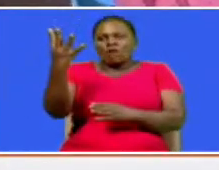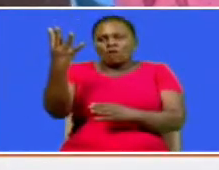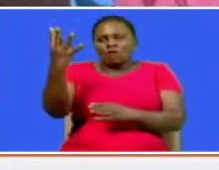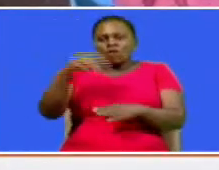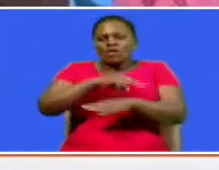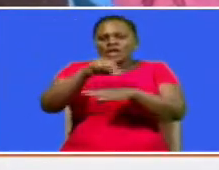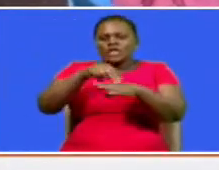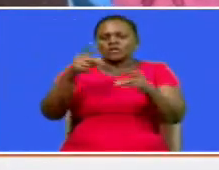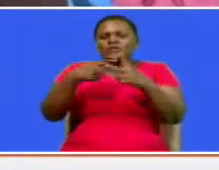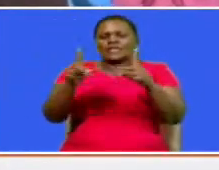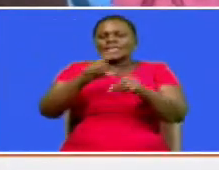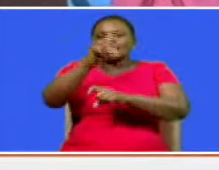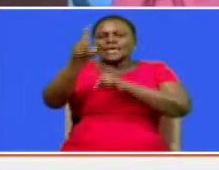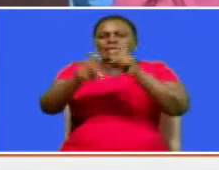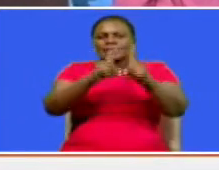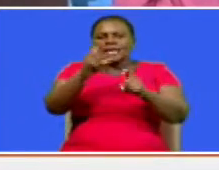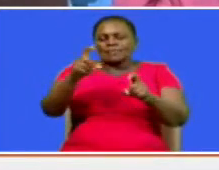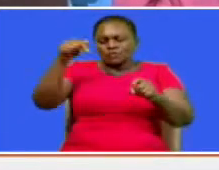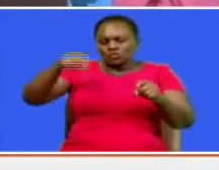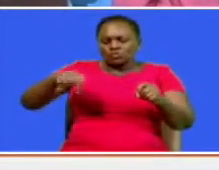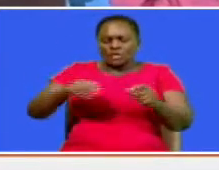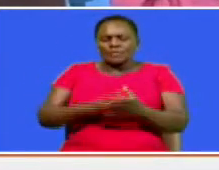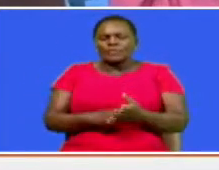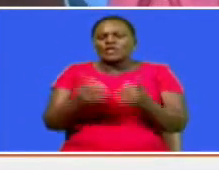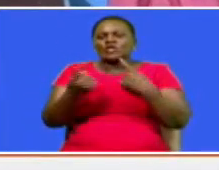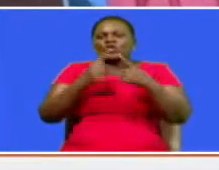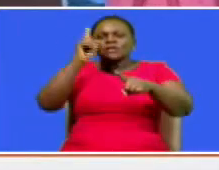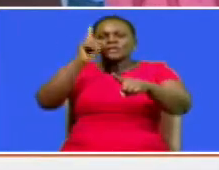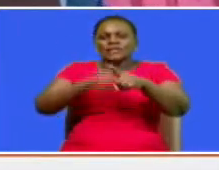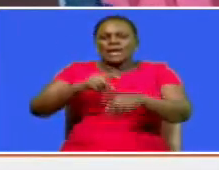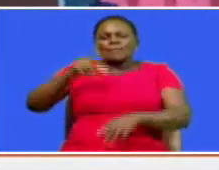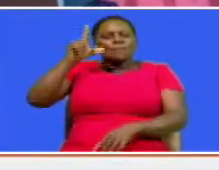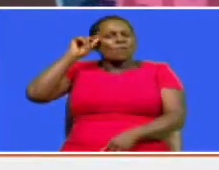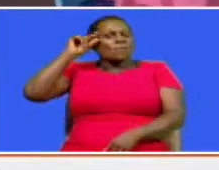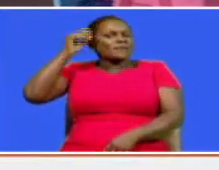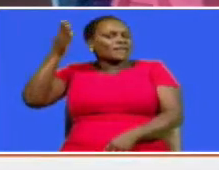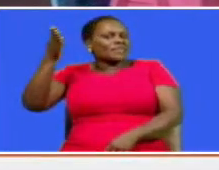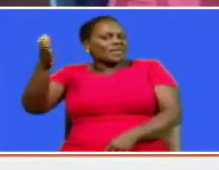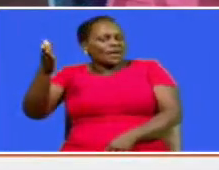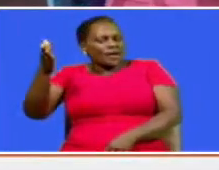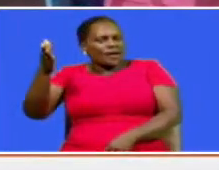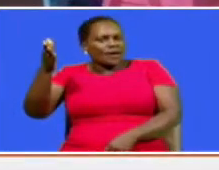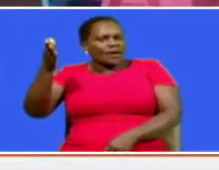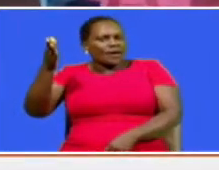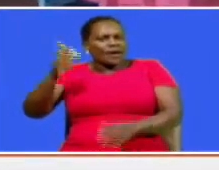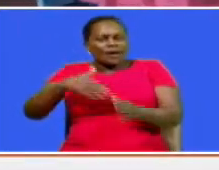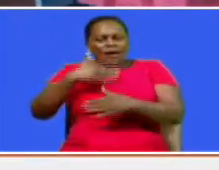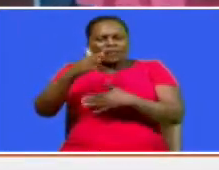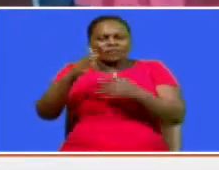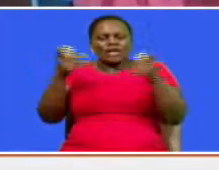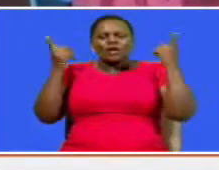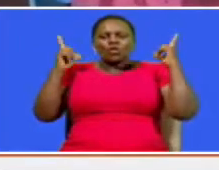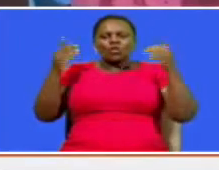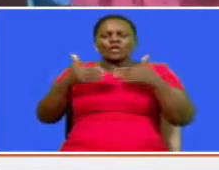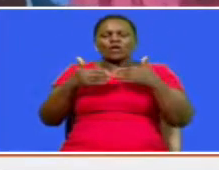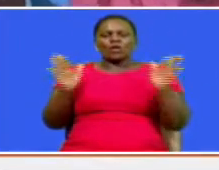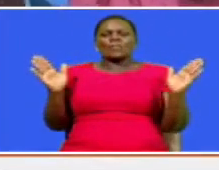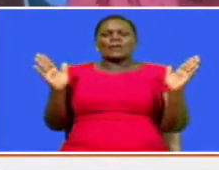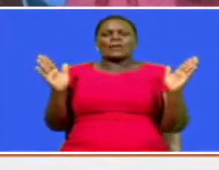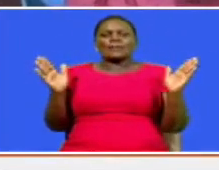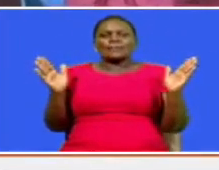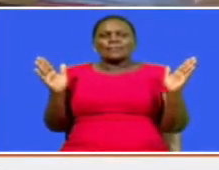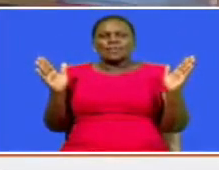nchini walianza mtihani wao KCSE. Akizungumza katika kaunti ya Mombasa baada ya kushuhudia ufunguzi wa kontena za